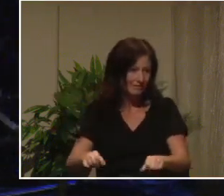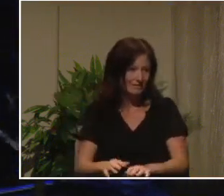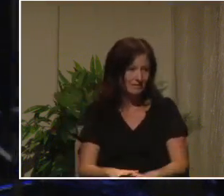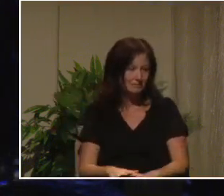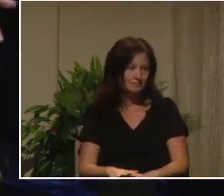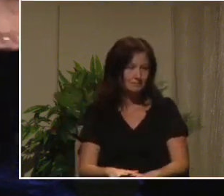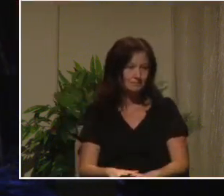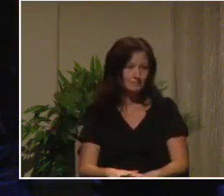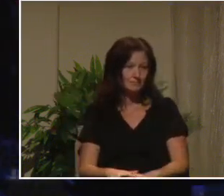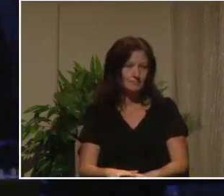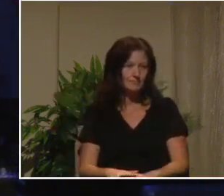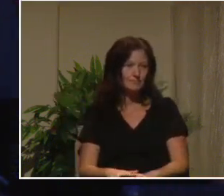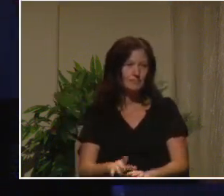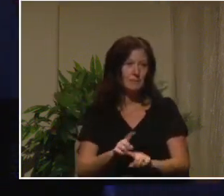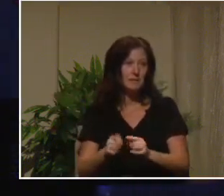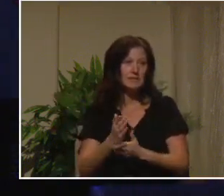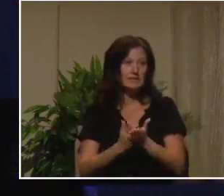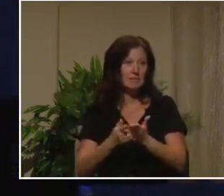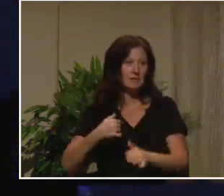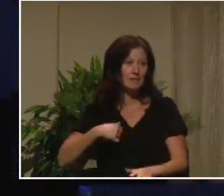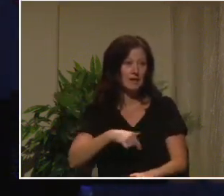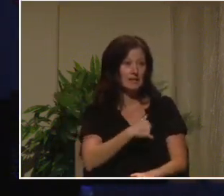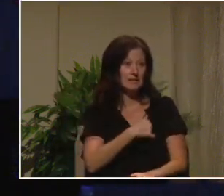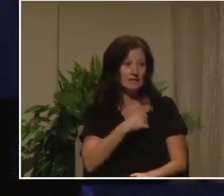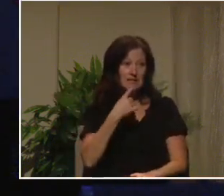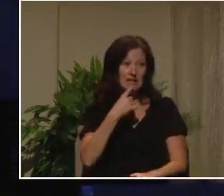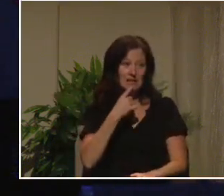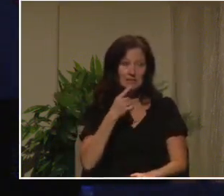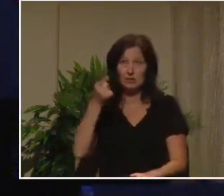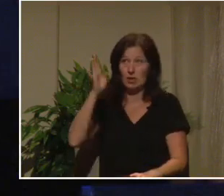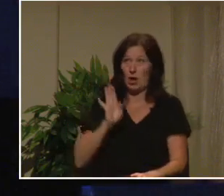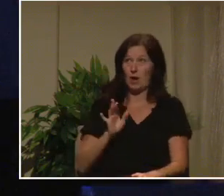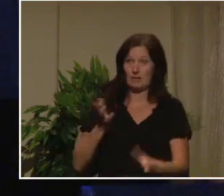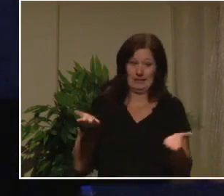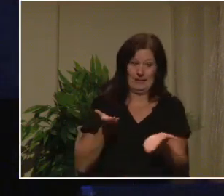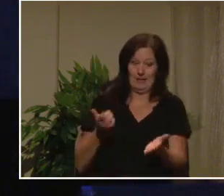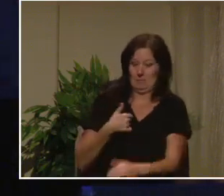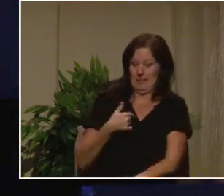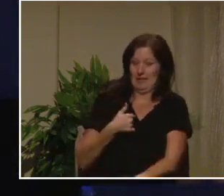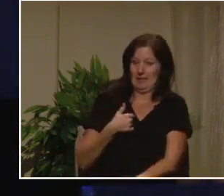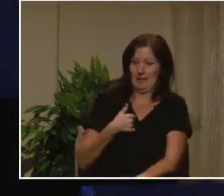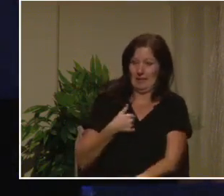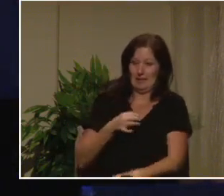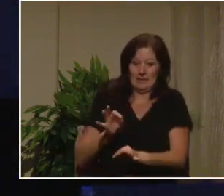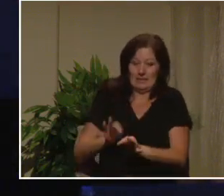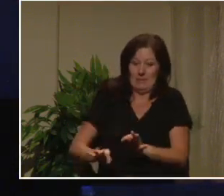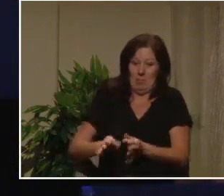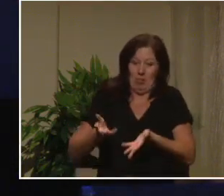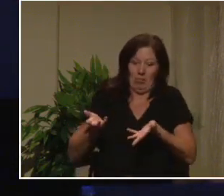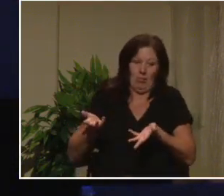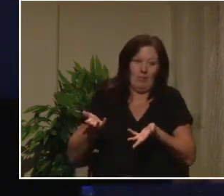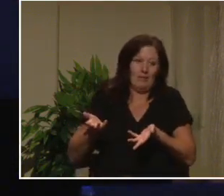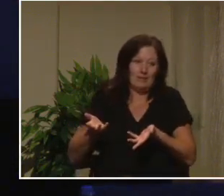But other of us may just want to say, "God, here I am, in the simplicity of my being.